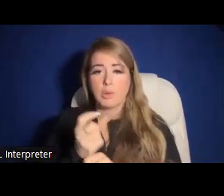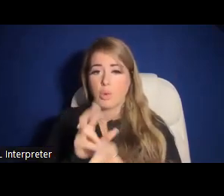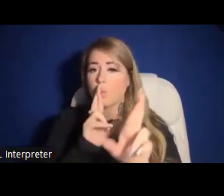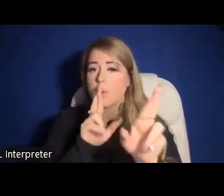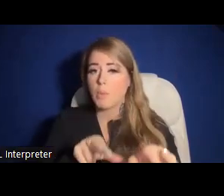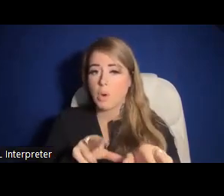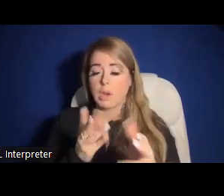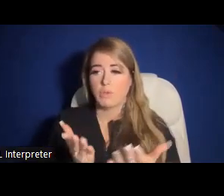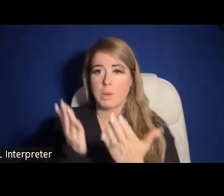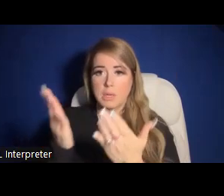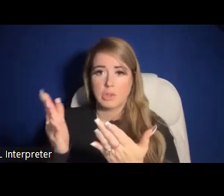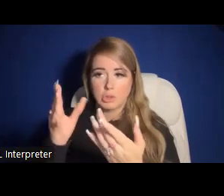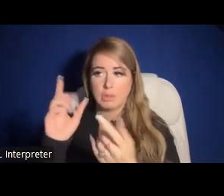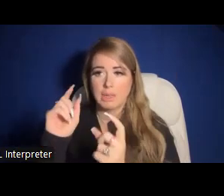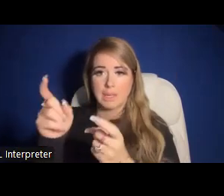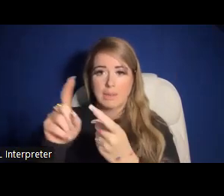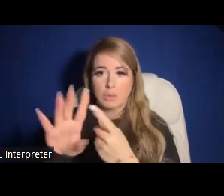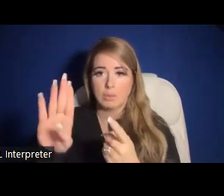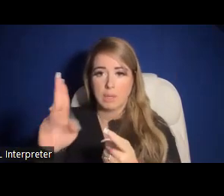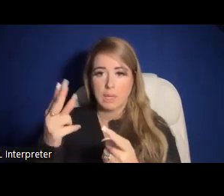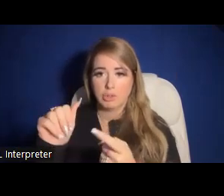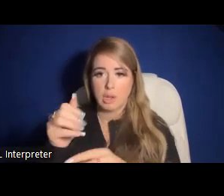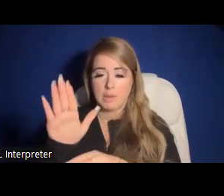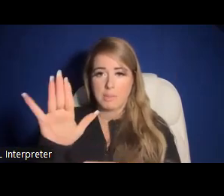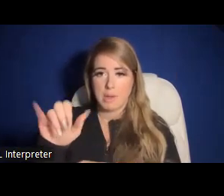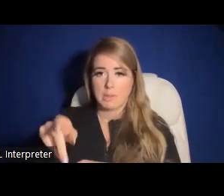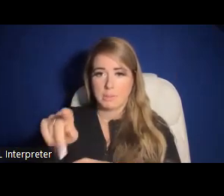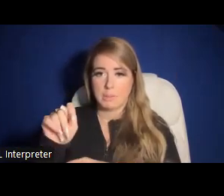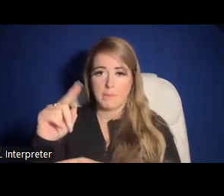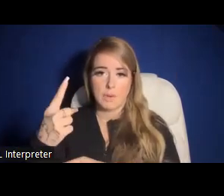and submit it to the BHA by September 1st of every year.